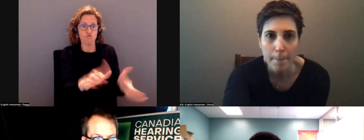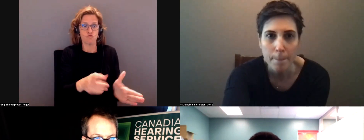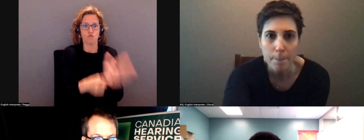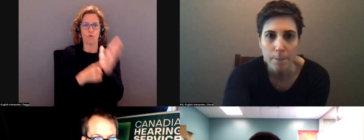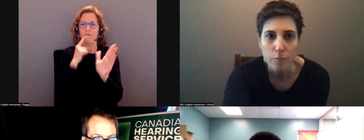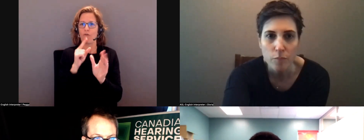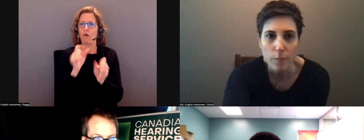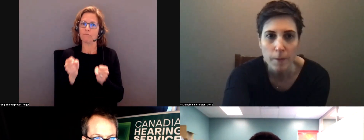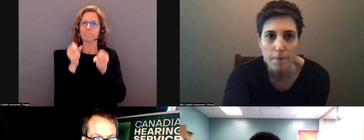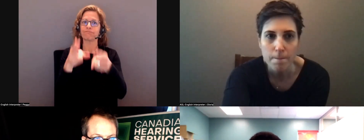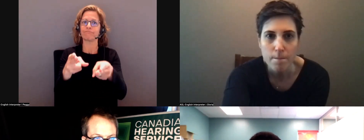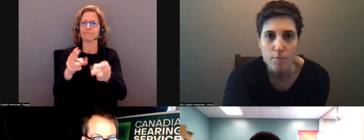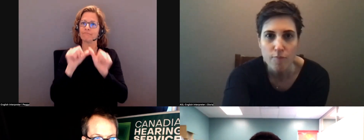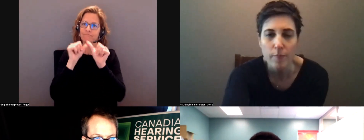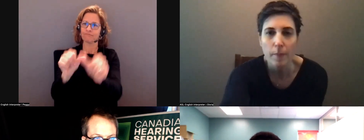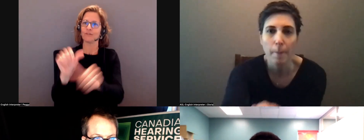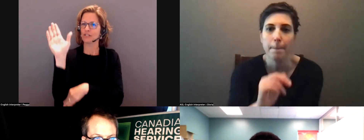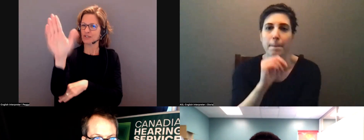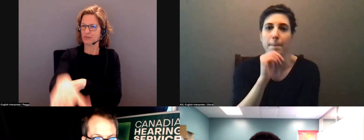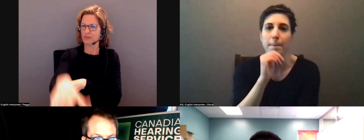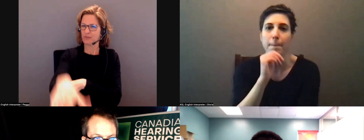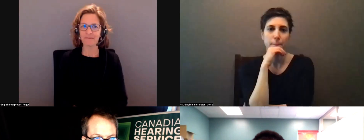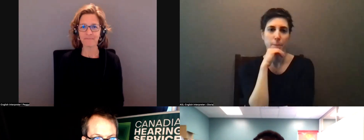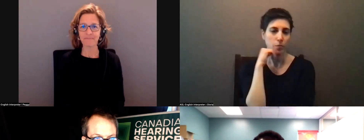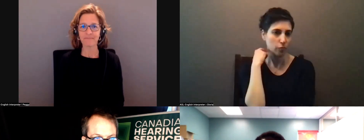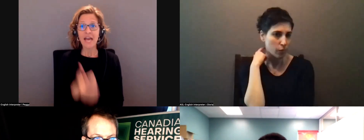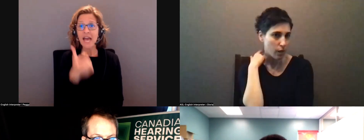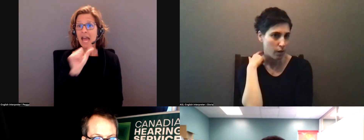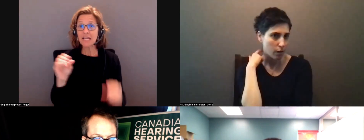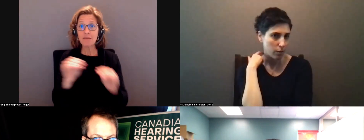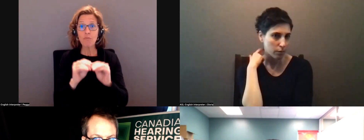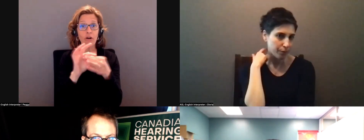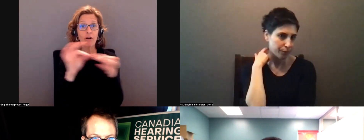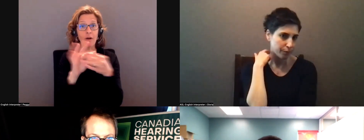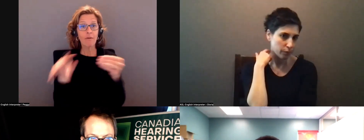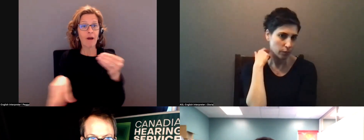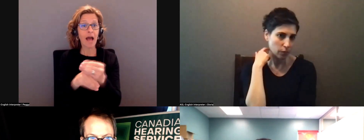Anybody else that may want to speak up or chat about your experiences?